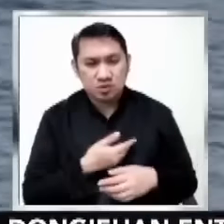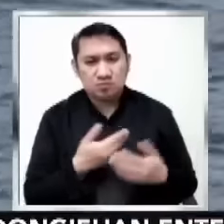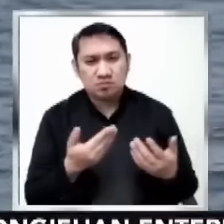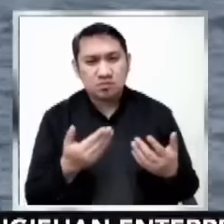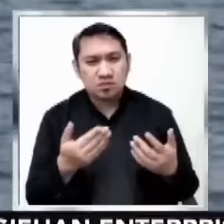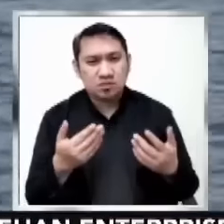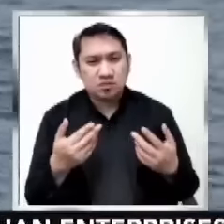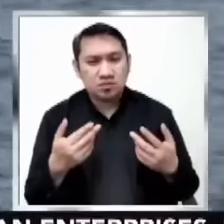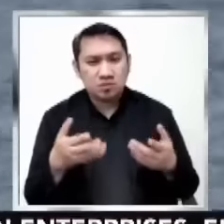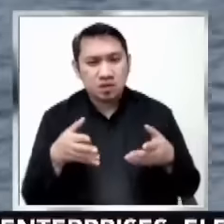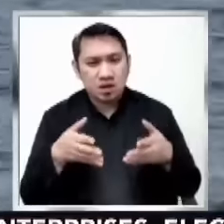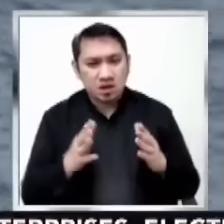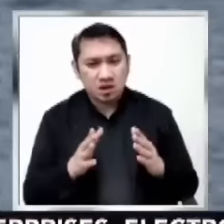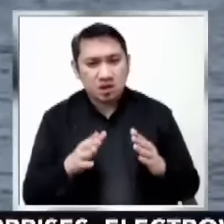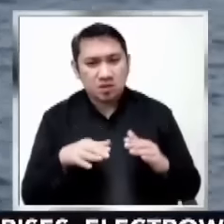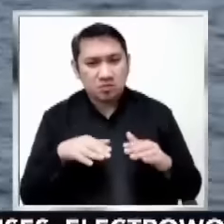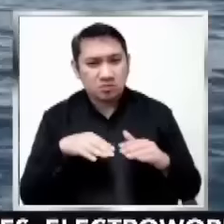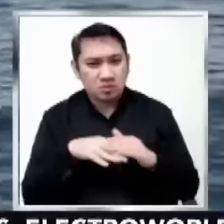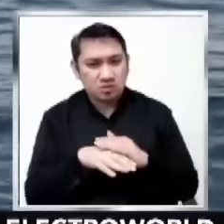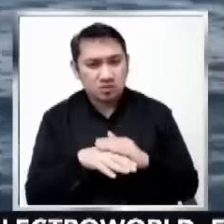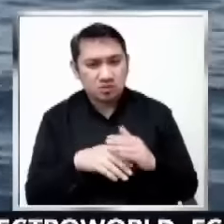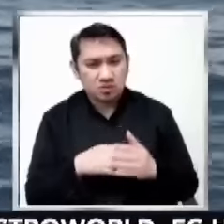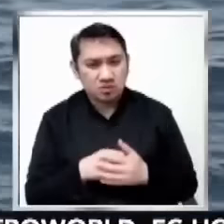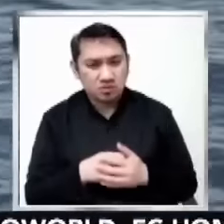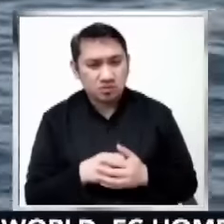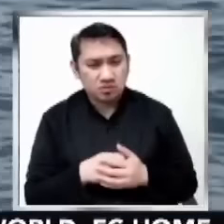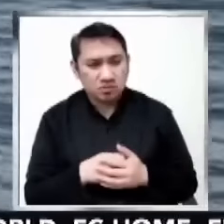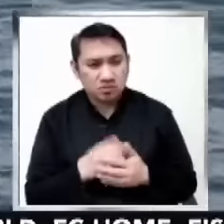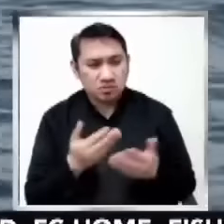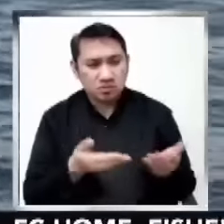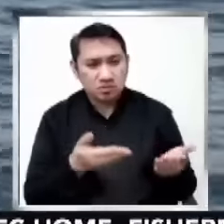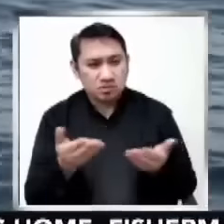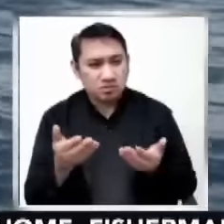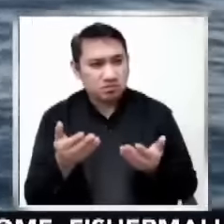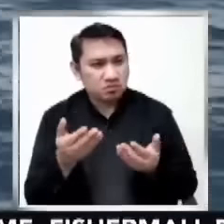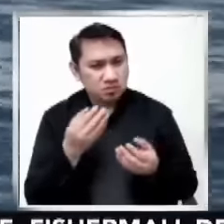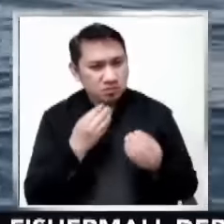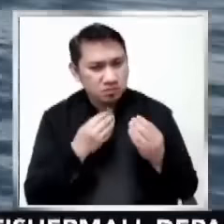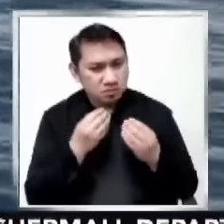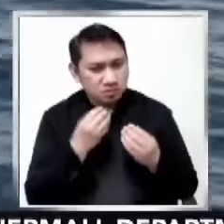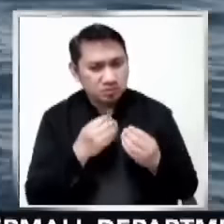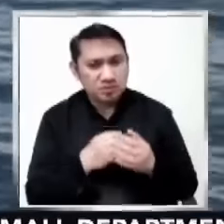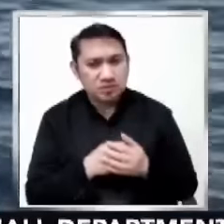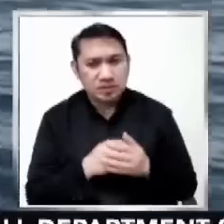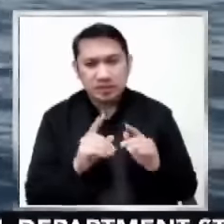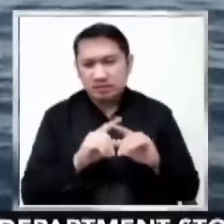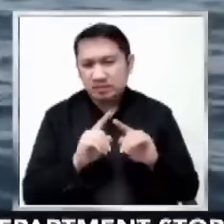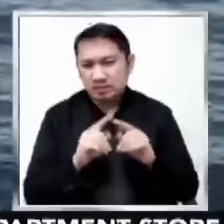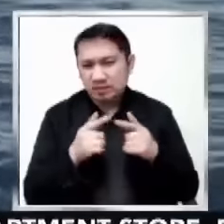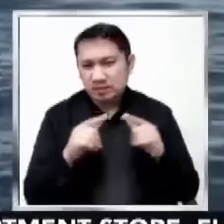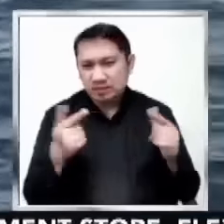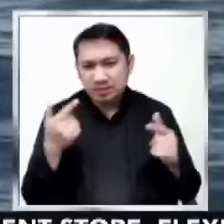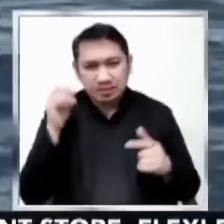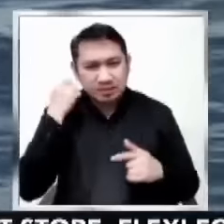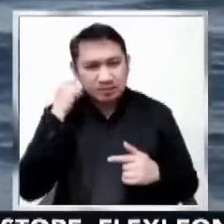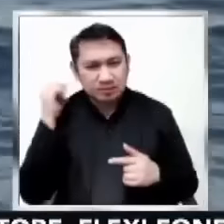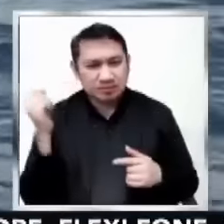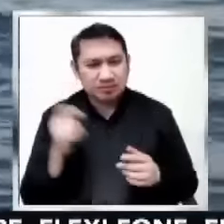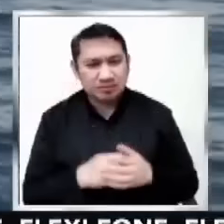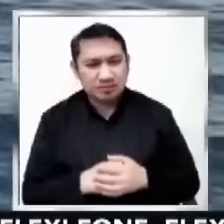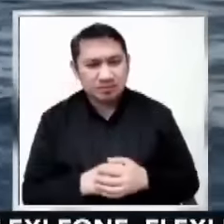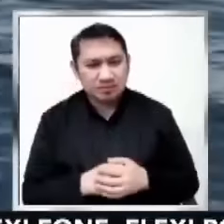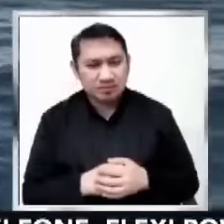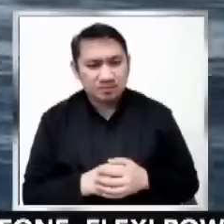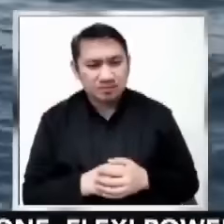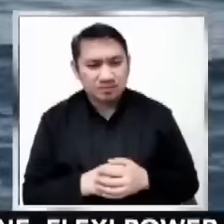entry of your vessel carrying food and other necessary living materials and rotating personnel to the illegally